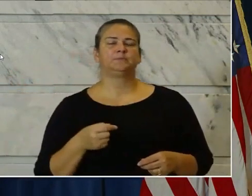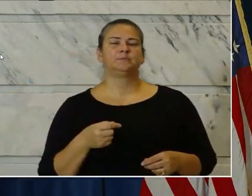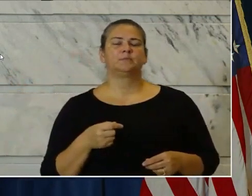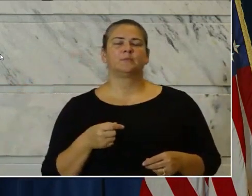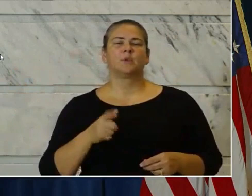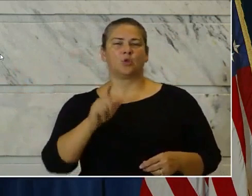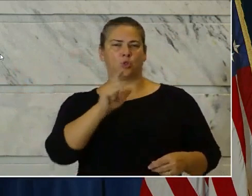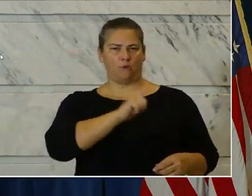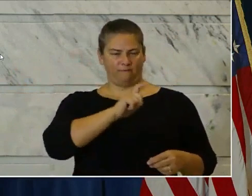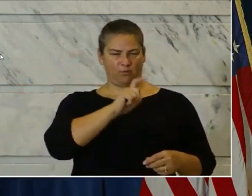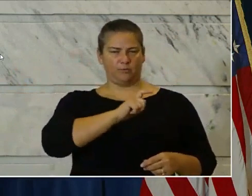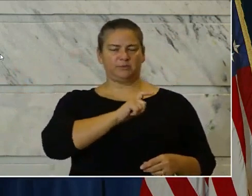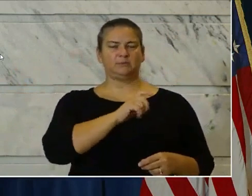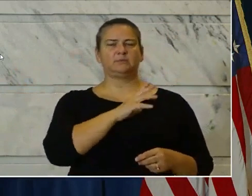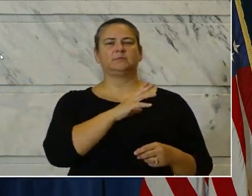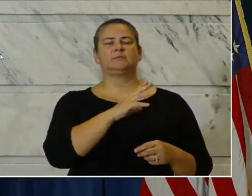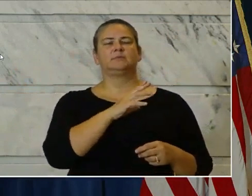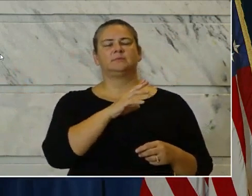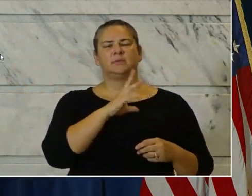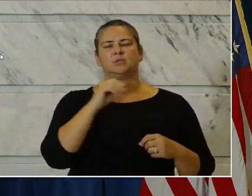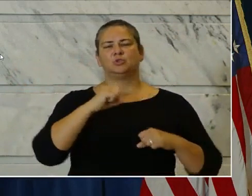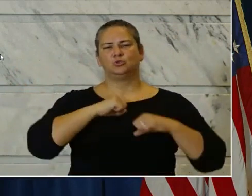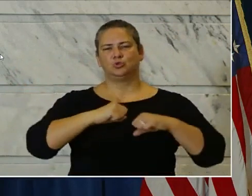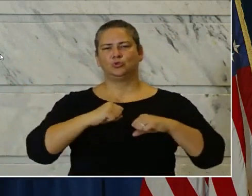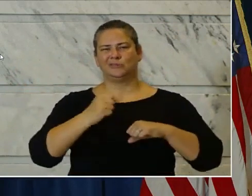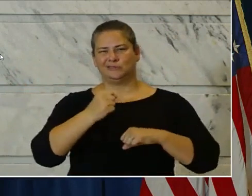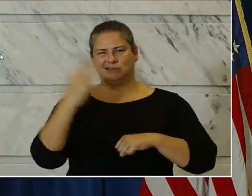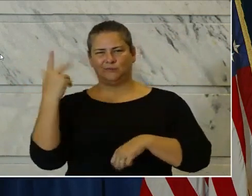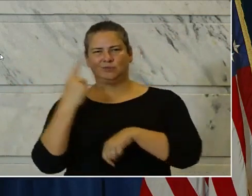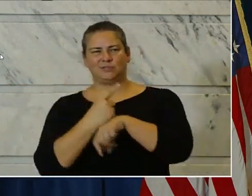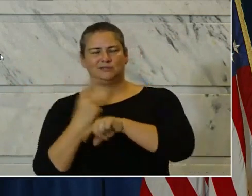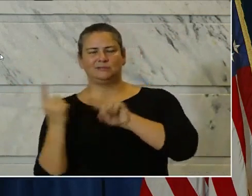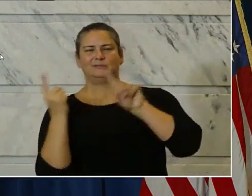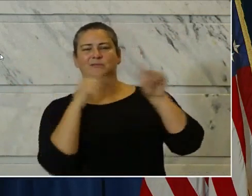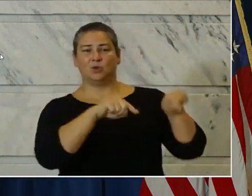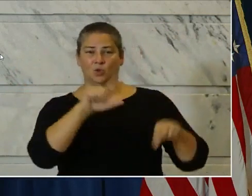enforcement and other security the last several days in Louisville.